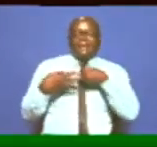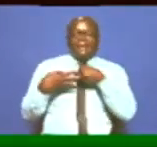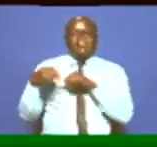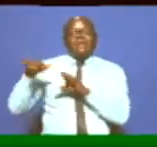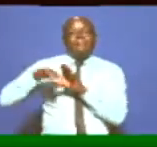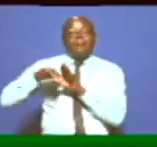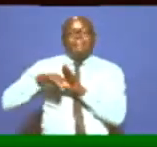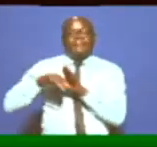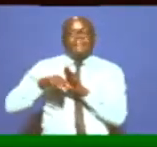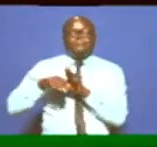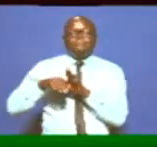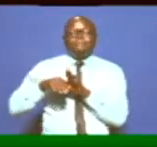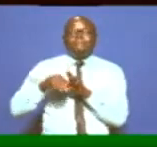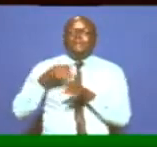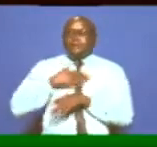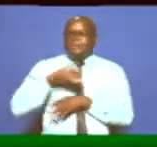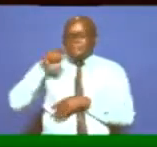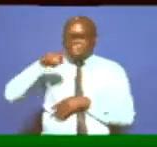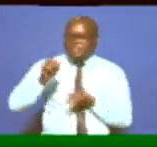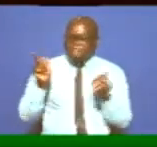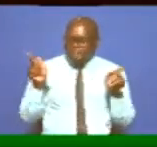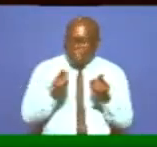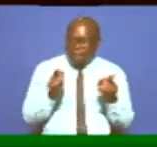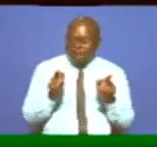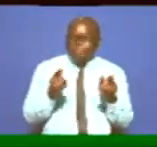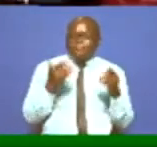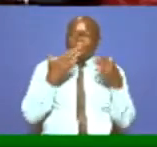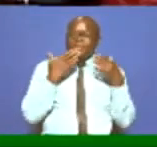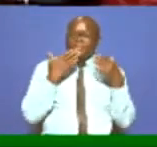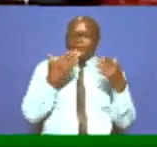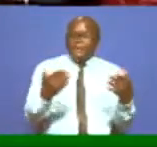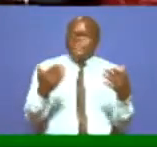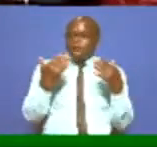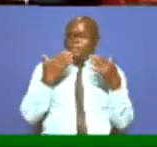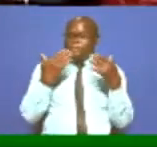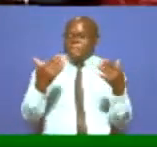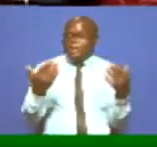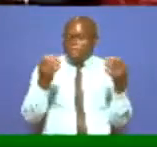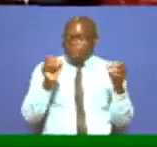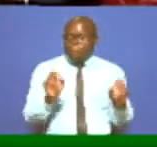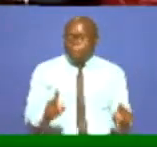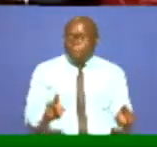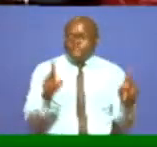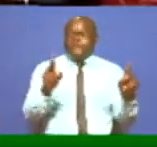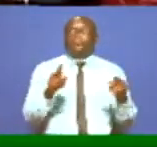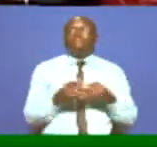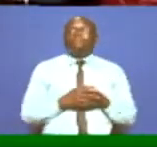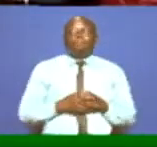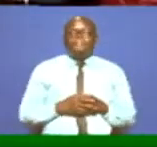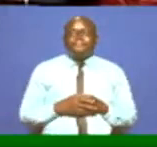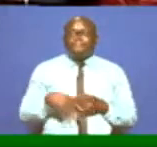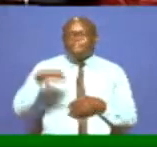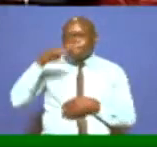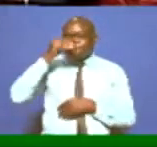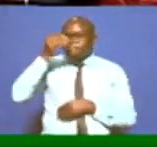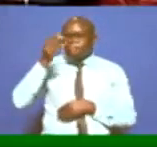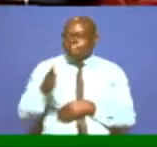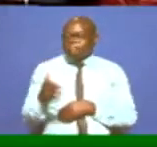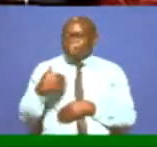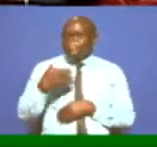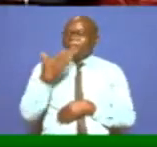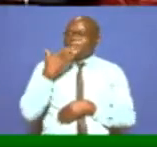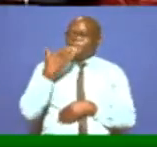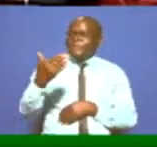Yes, and please let's be brief. Thank you, Mr. Speaker, for this opportunity. Mr. Speaker, I want to salute Honorable